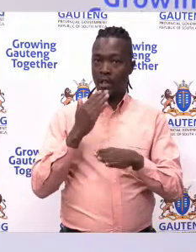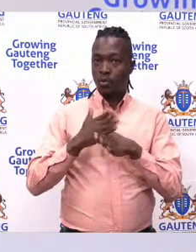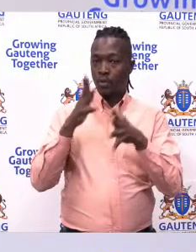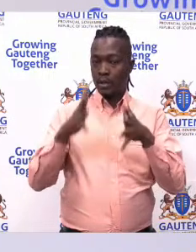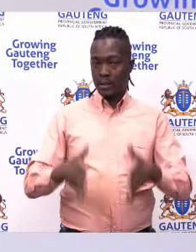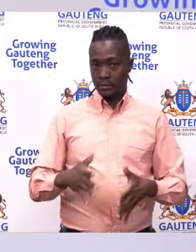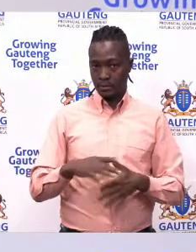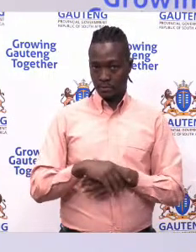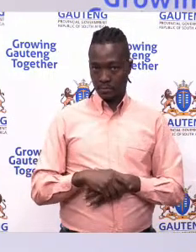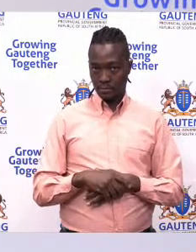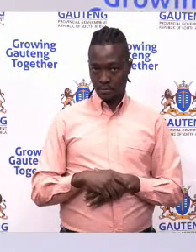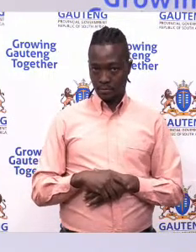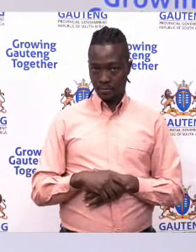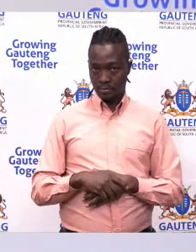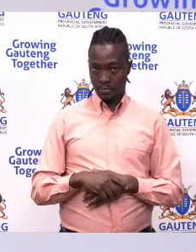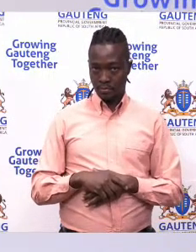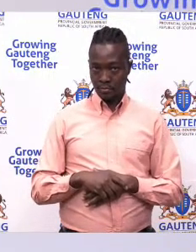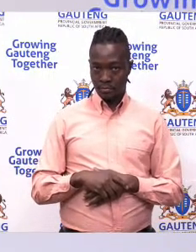workers?